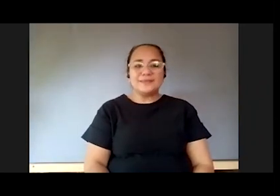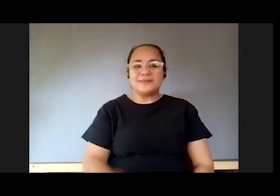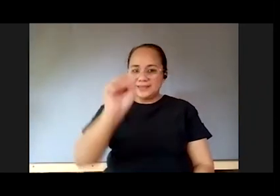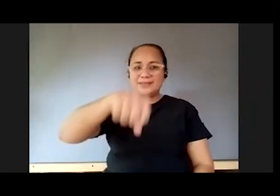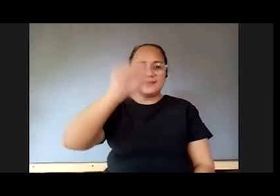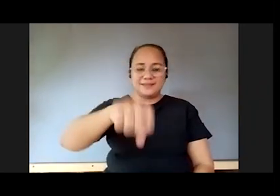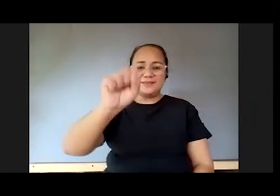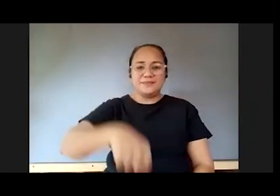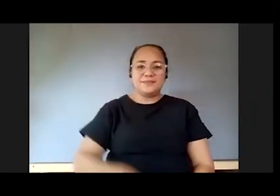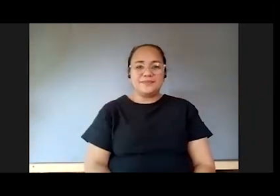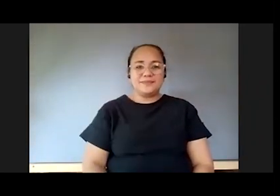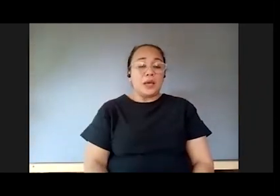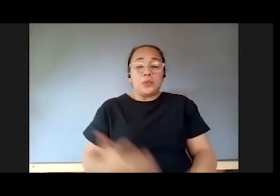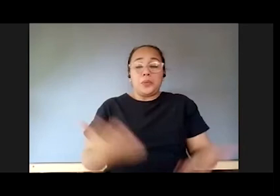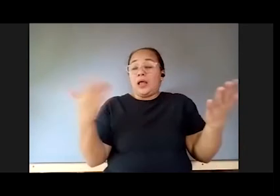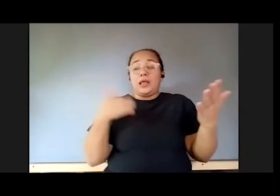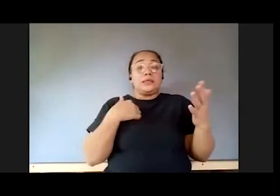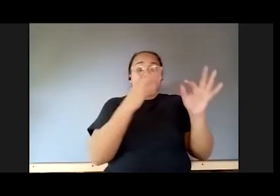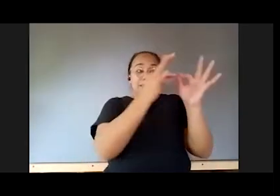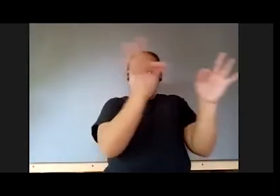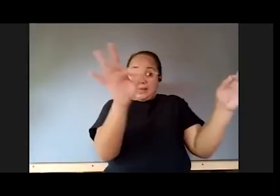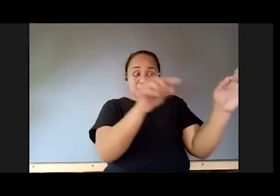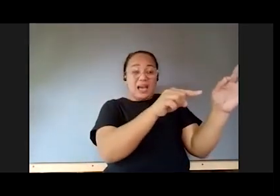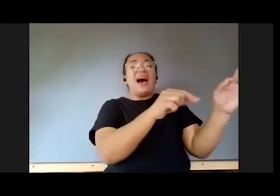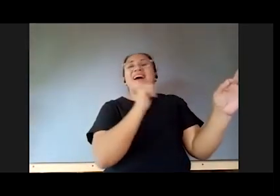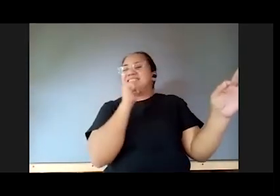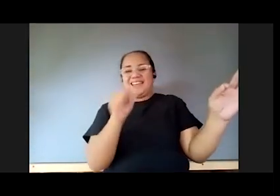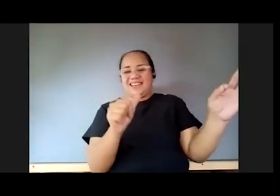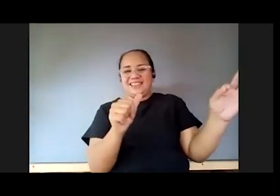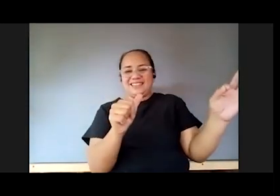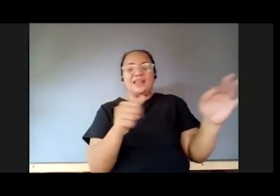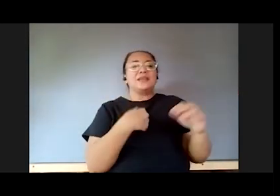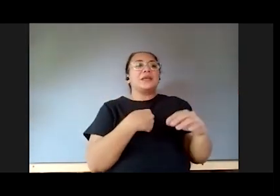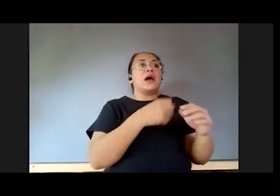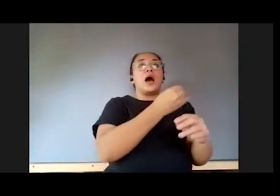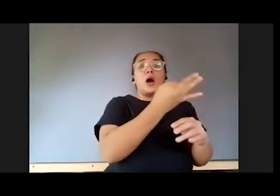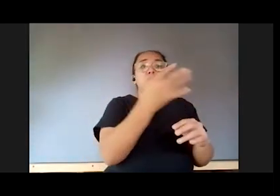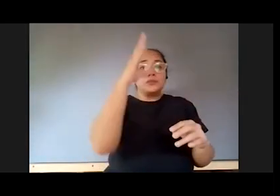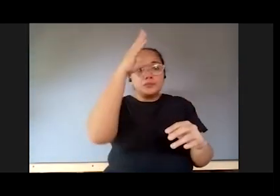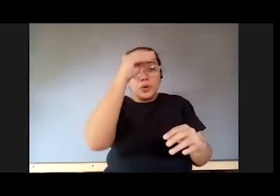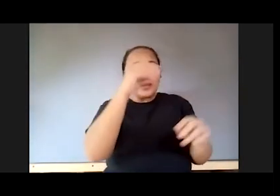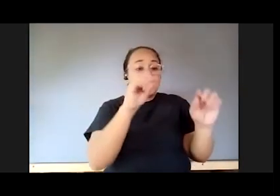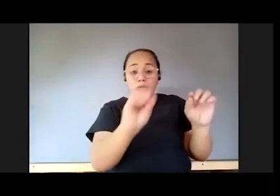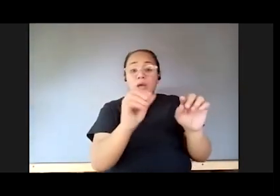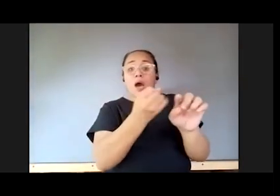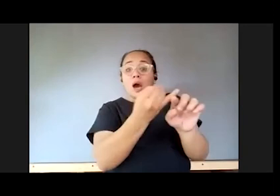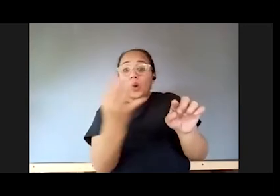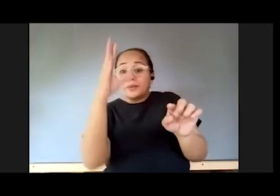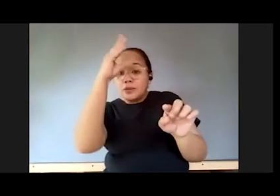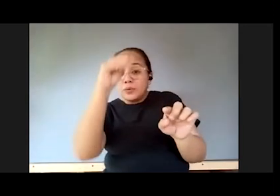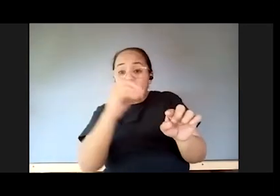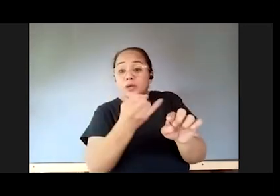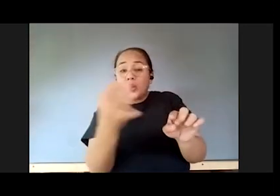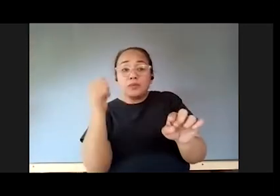Well, I mean, for that sentence, no. You can say how many boys and how many girls. But if you say, for